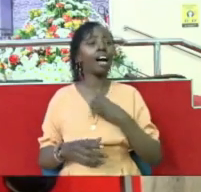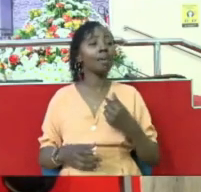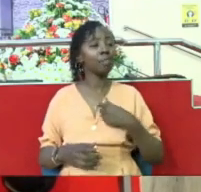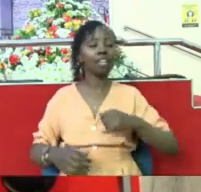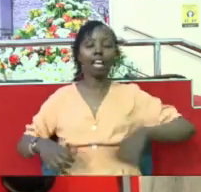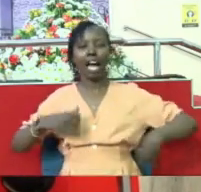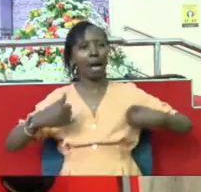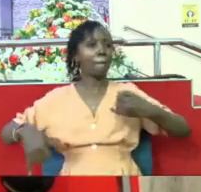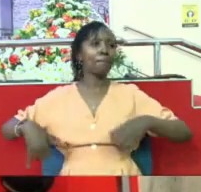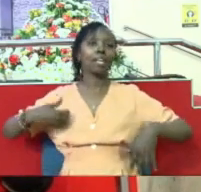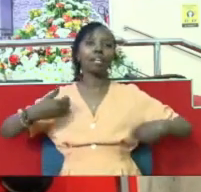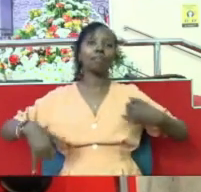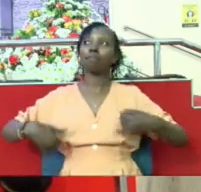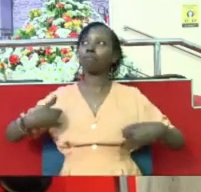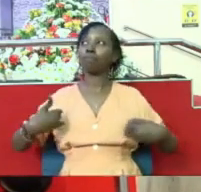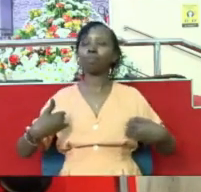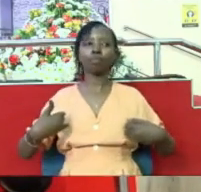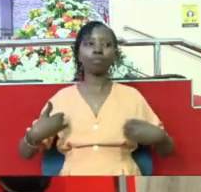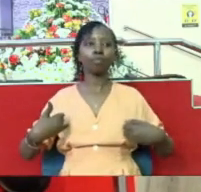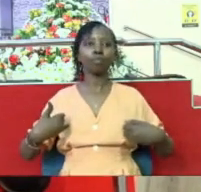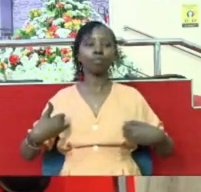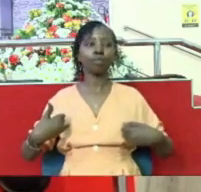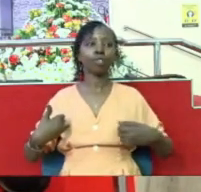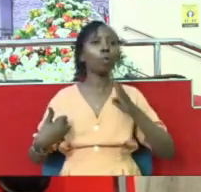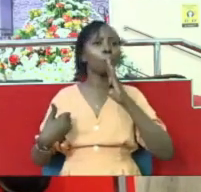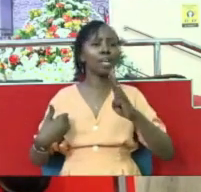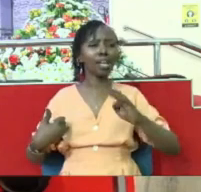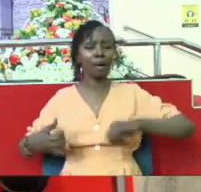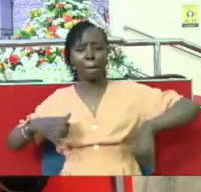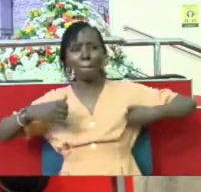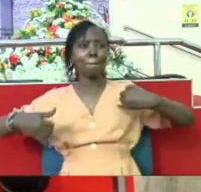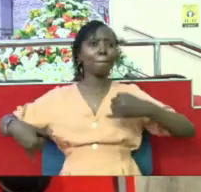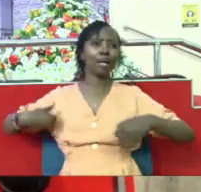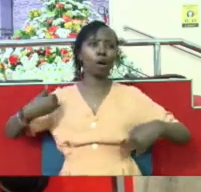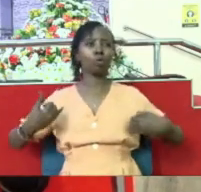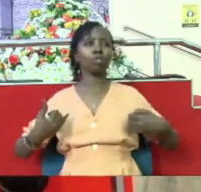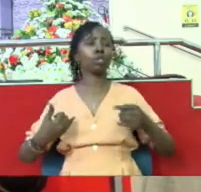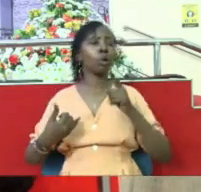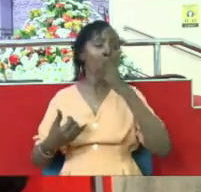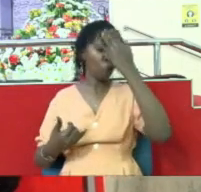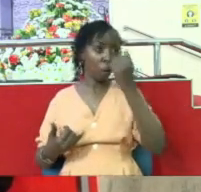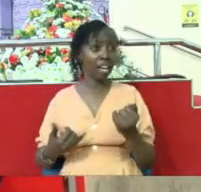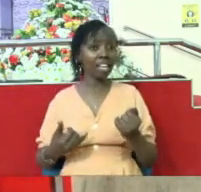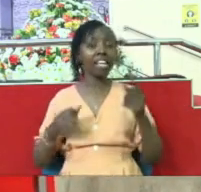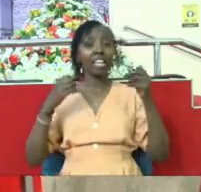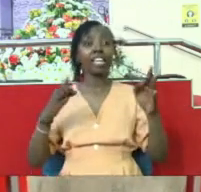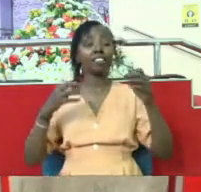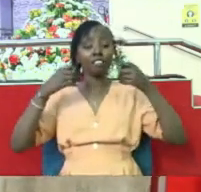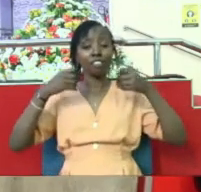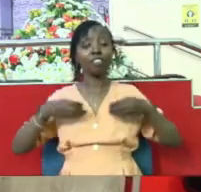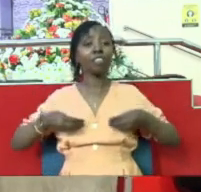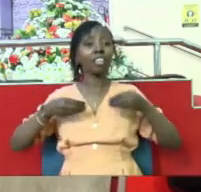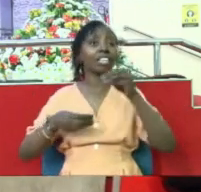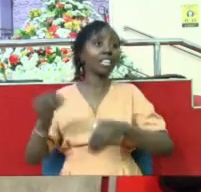nitamsupport Jumapili nyingine kwanza na 100. I will support with 100. Because whatever you are releasing, kwa sababu uachiliacho, becomes a seed in